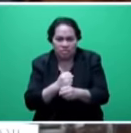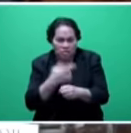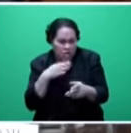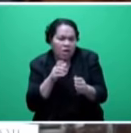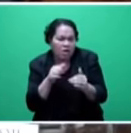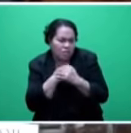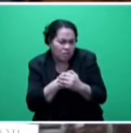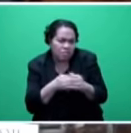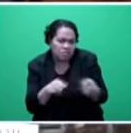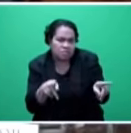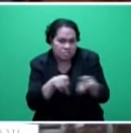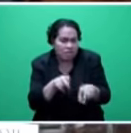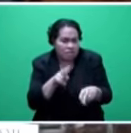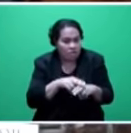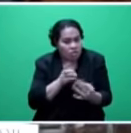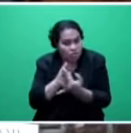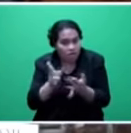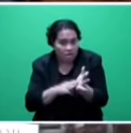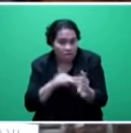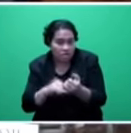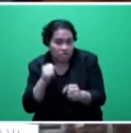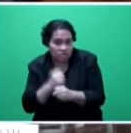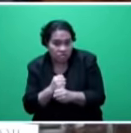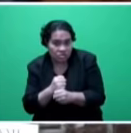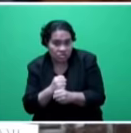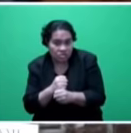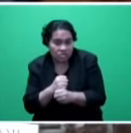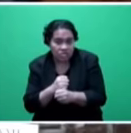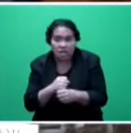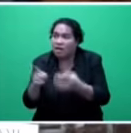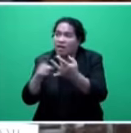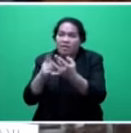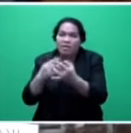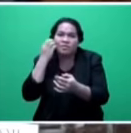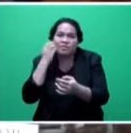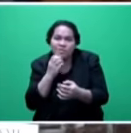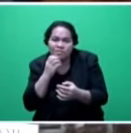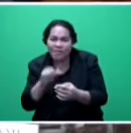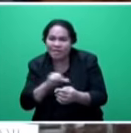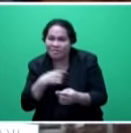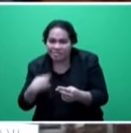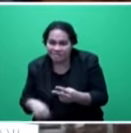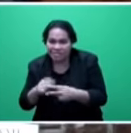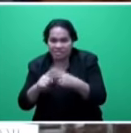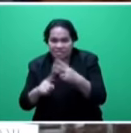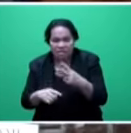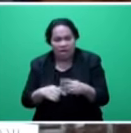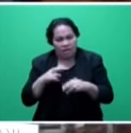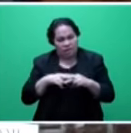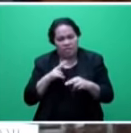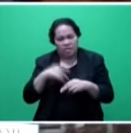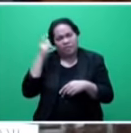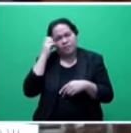close relationship through MSG, Jakarta and Abu Dhabi are considered by Fiji to be more important